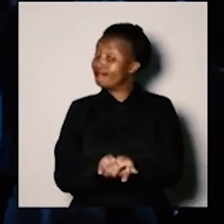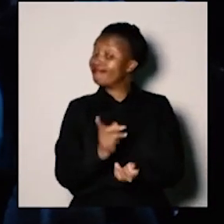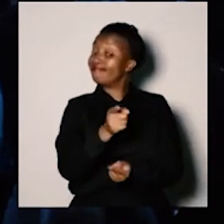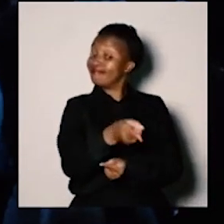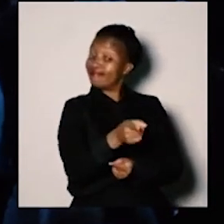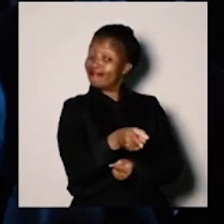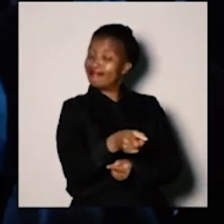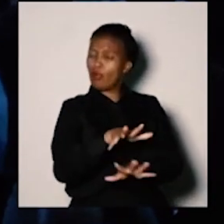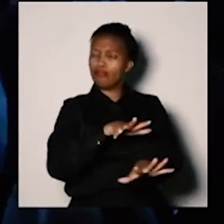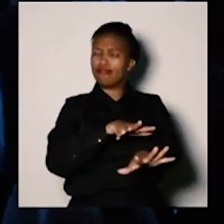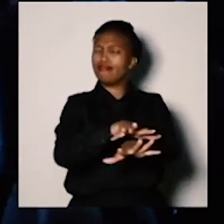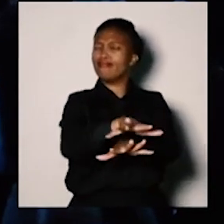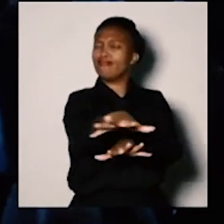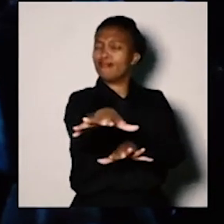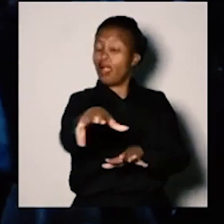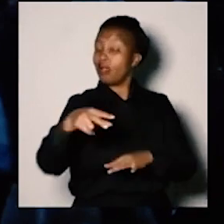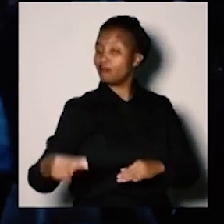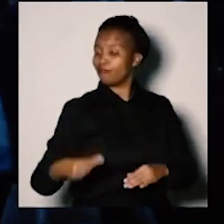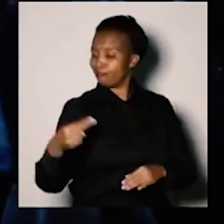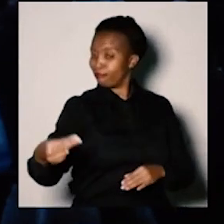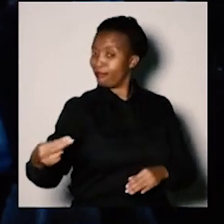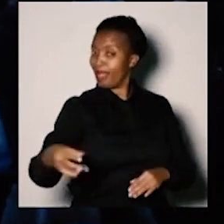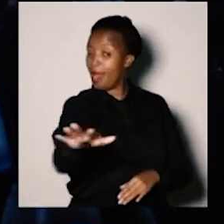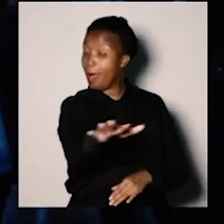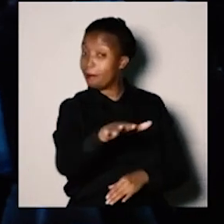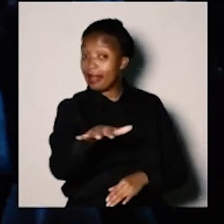and stretch into eternity.